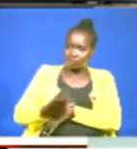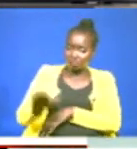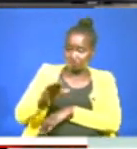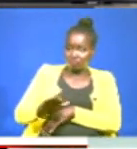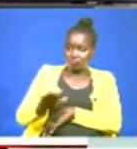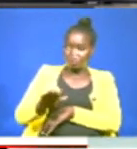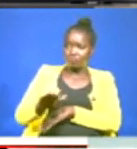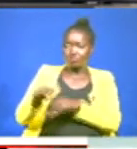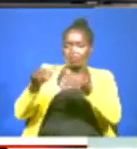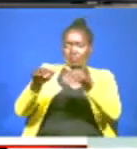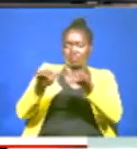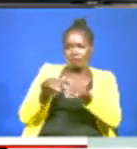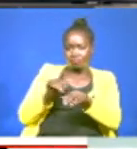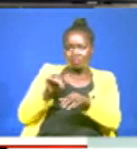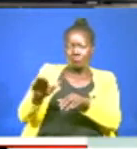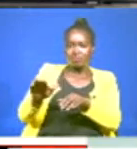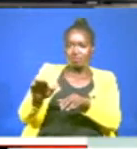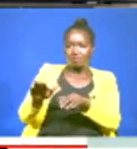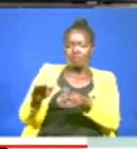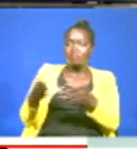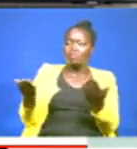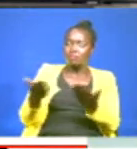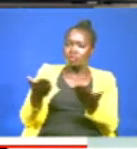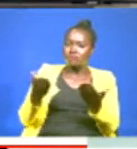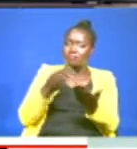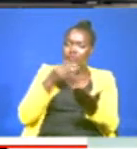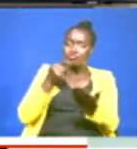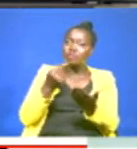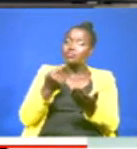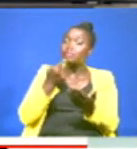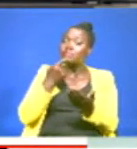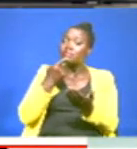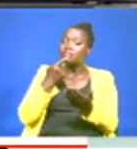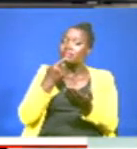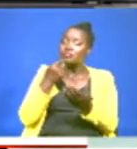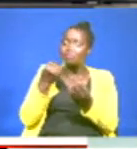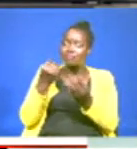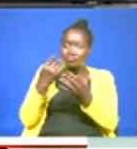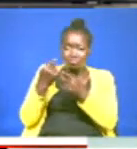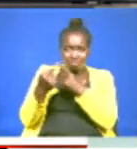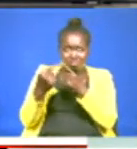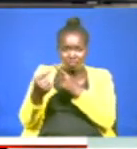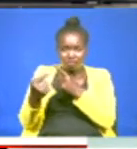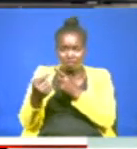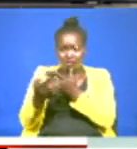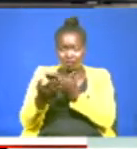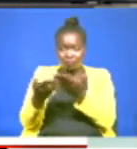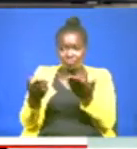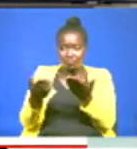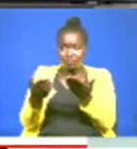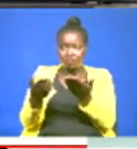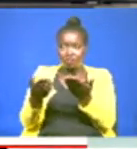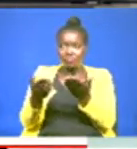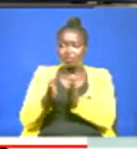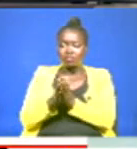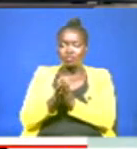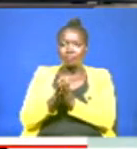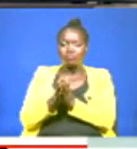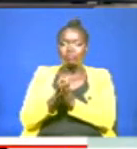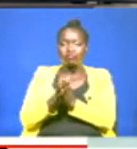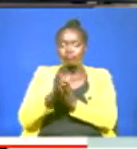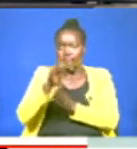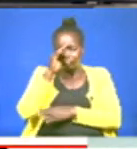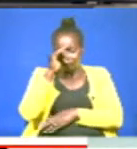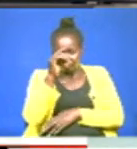grave is domiciled at her home in Turkana, and for decades, the Atakare have paid homage to her by